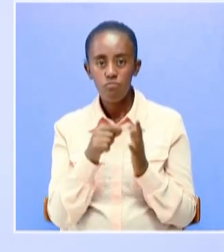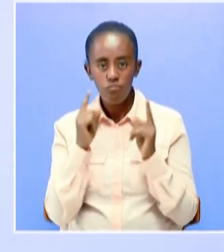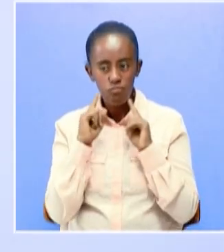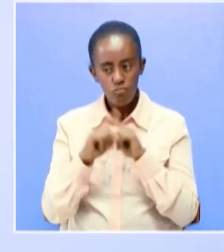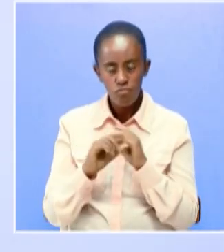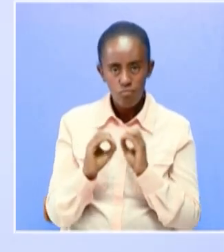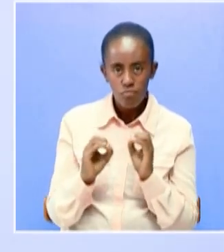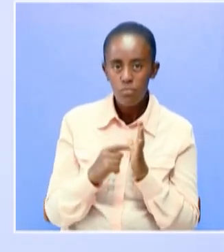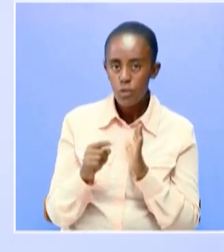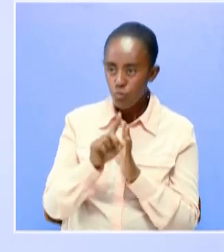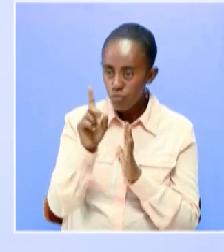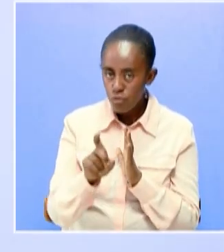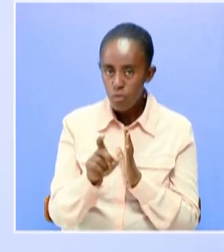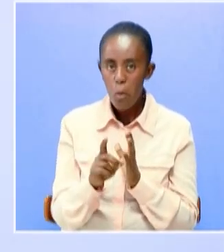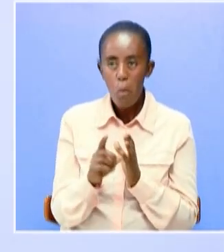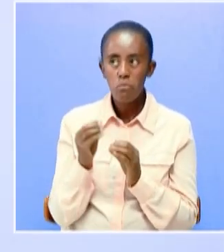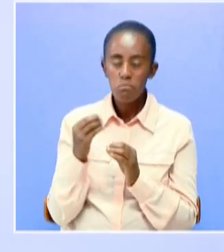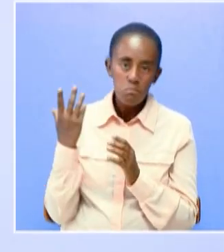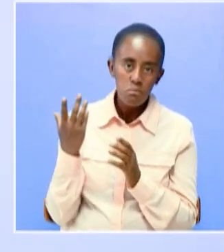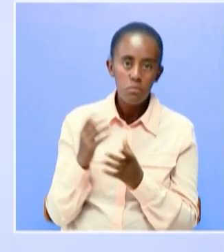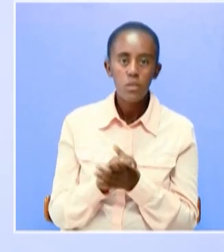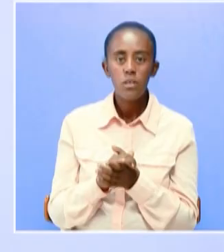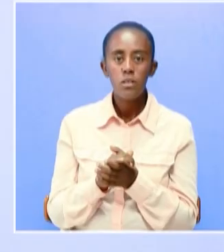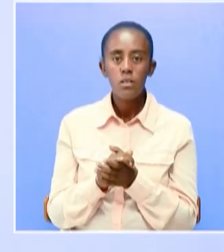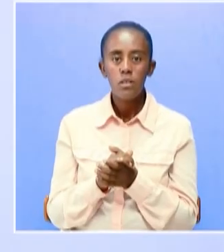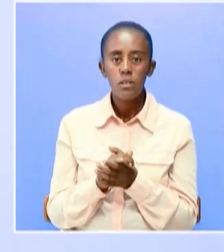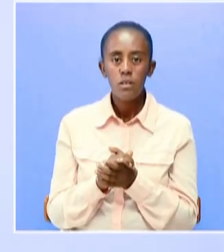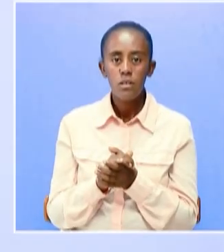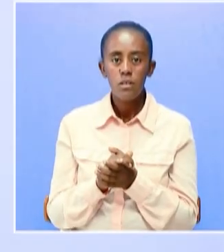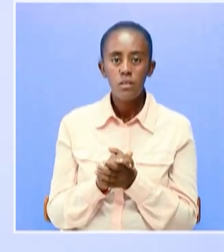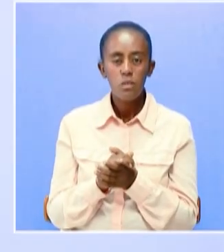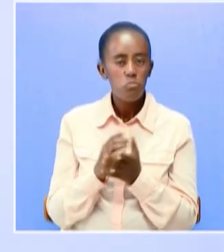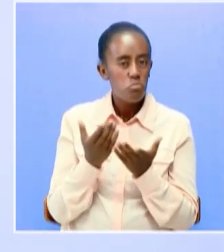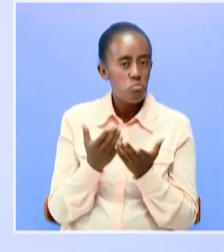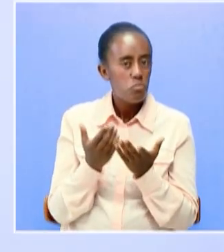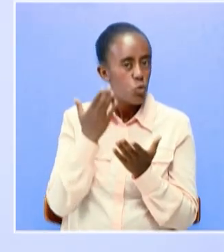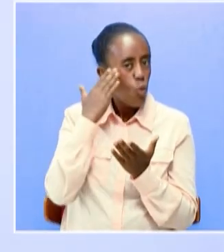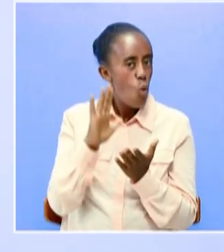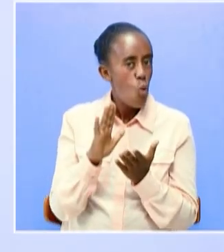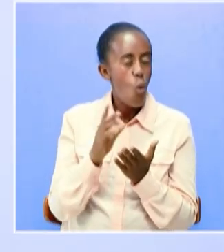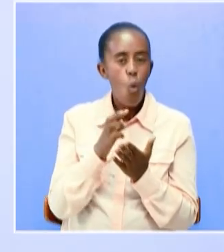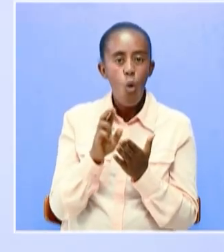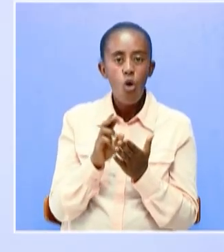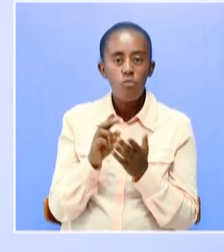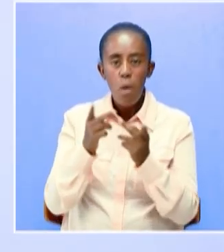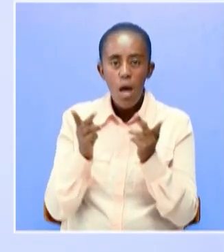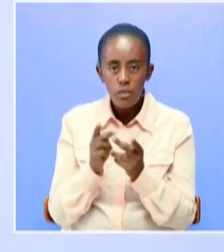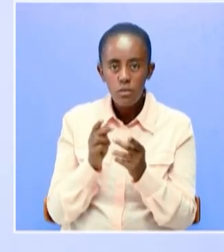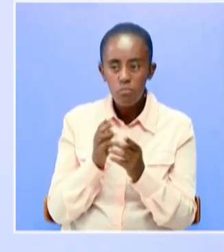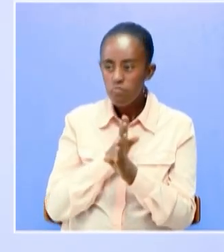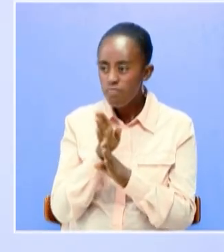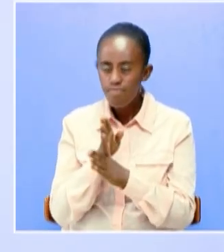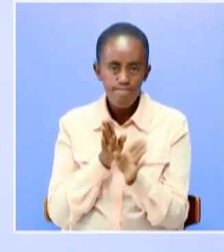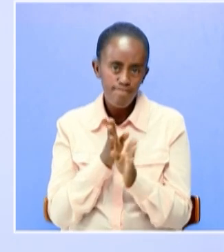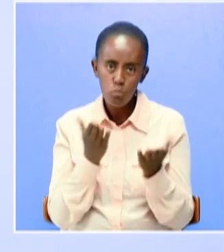not clear. Maybe if you are lost, if you don't know the position, the direction of something. Am